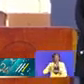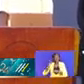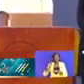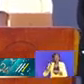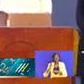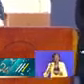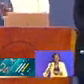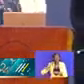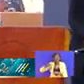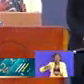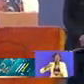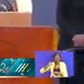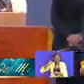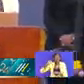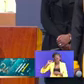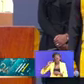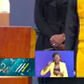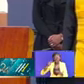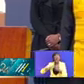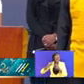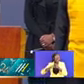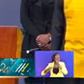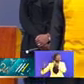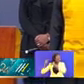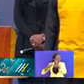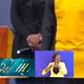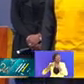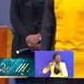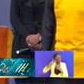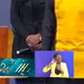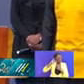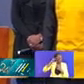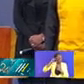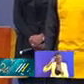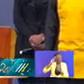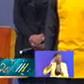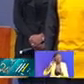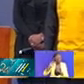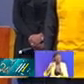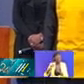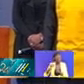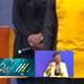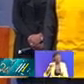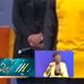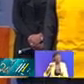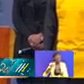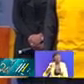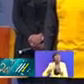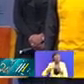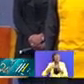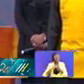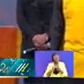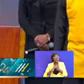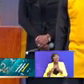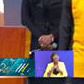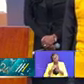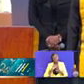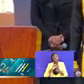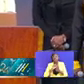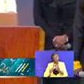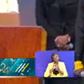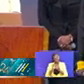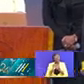Juma then we have the generation of Bishop Kul and then I'm there and guess what when CES were